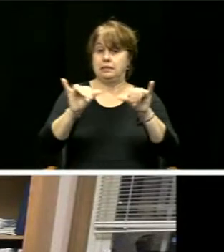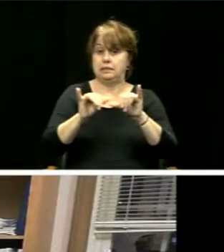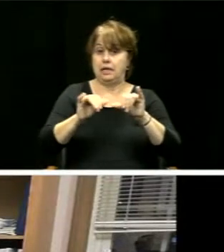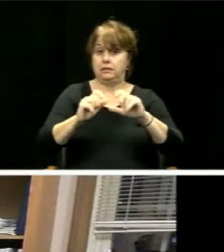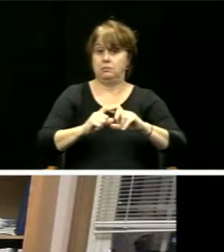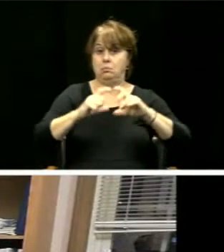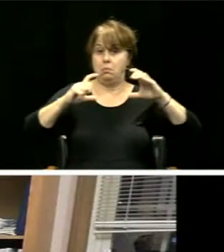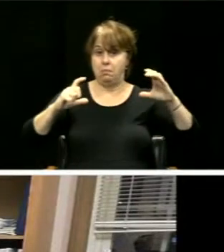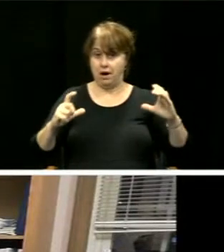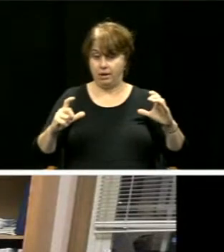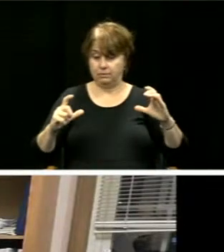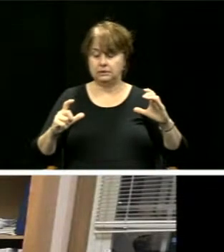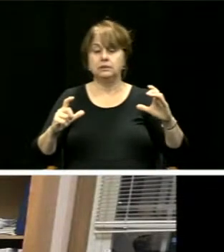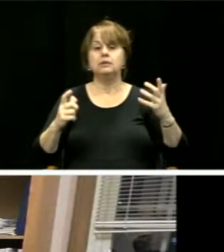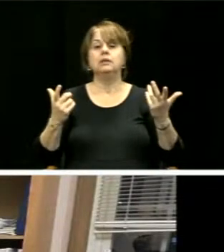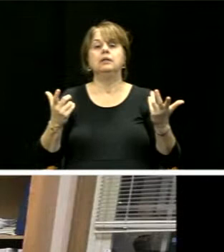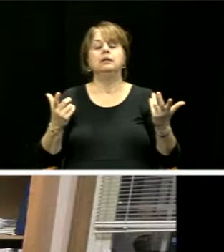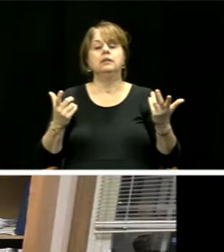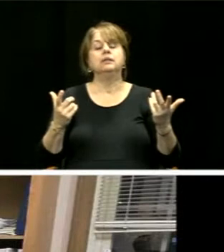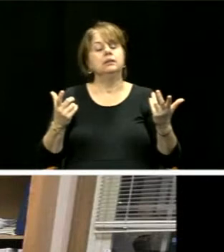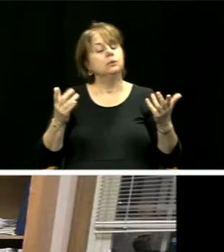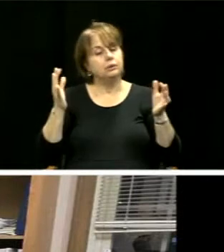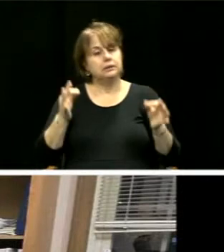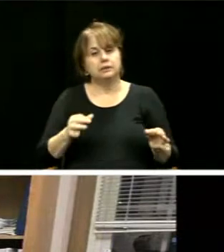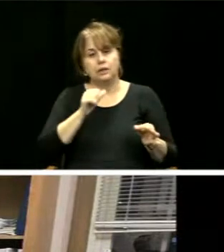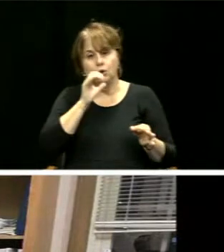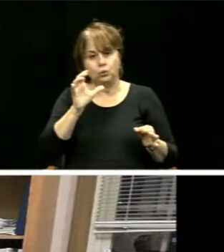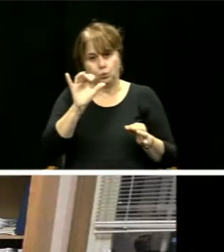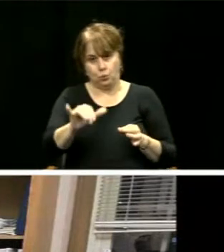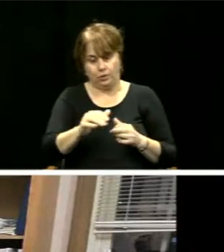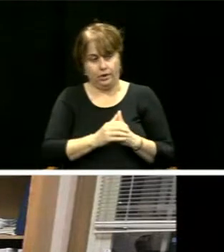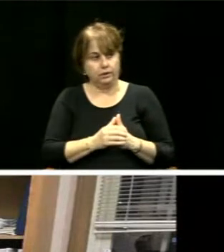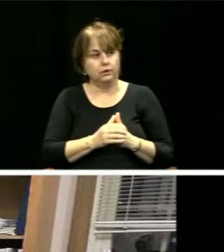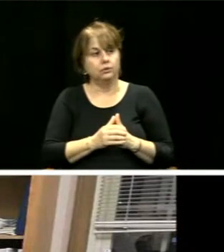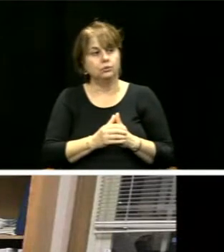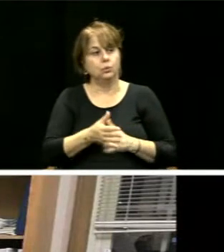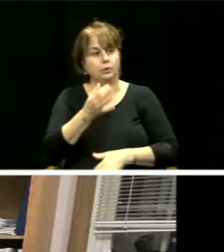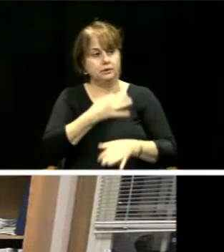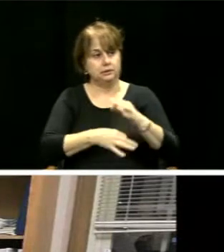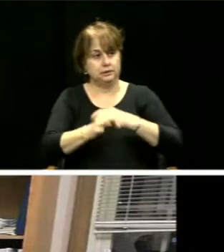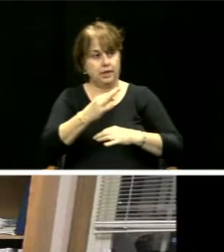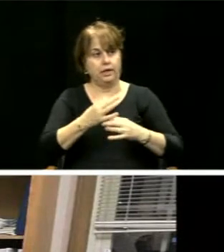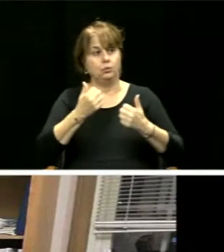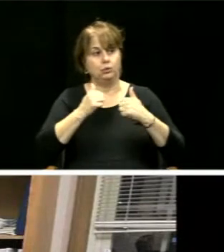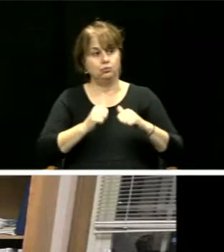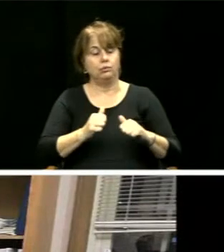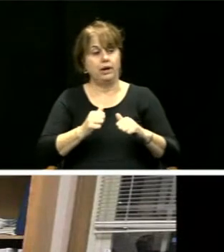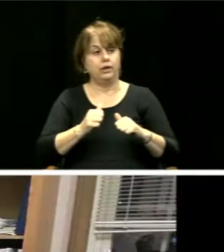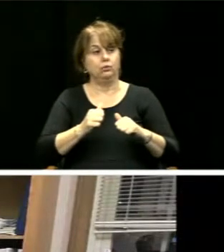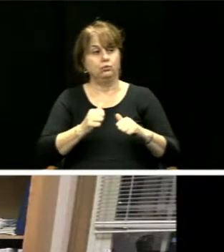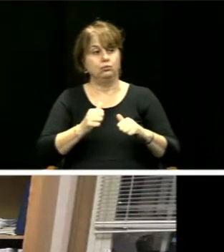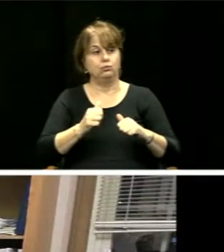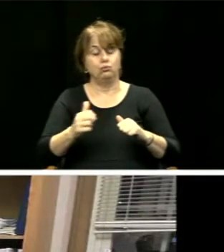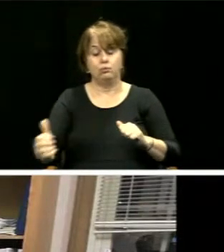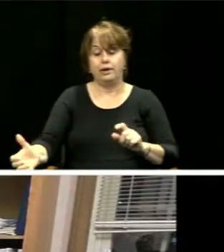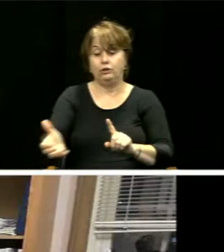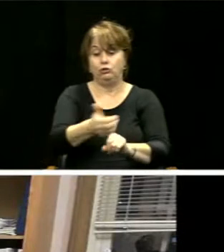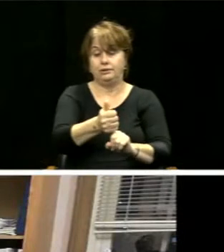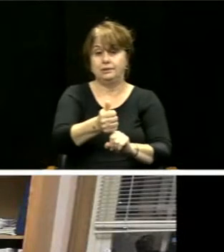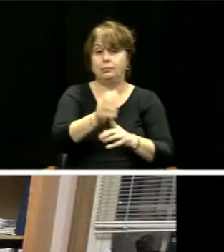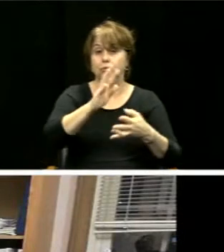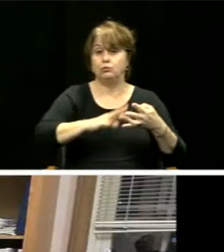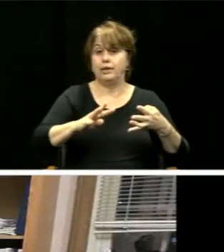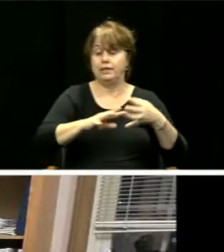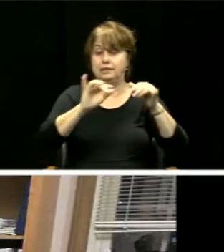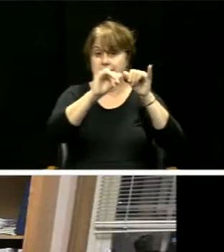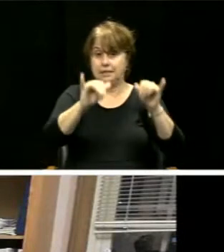like doing, we opted not to do that one. Instead, we're looking to do the one where we're intercepting the drainage system and